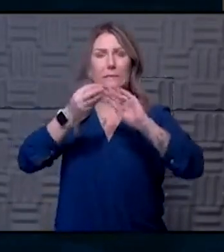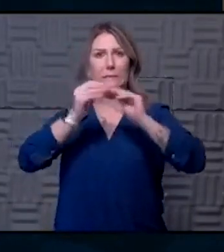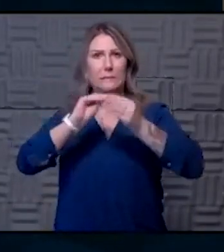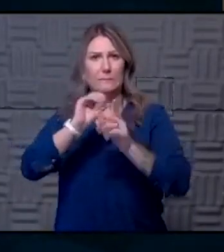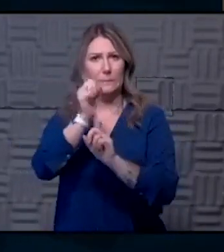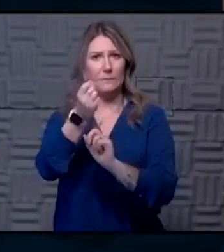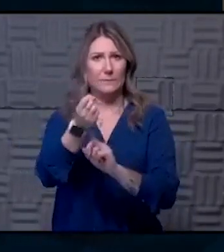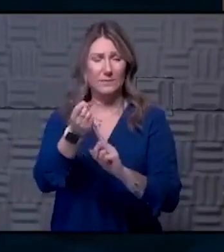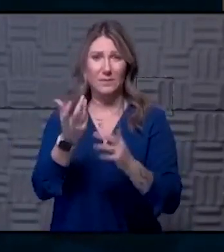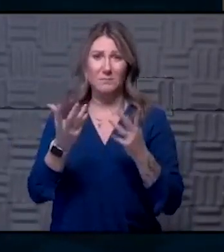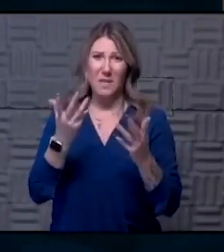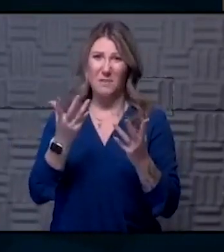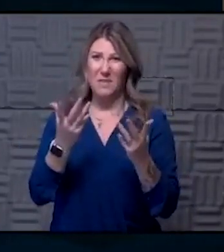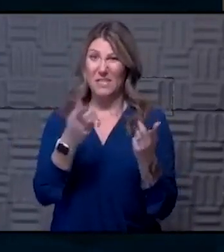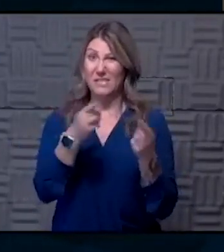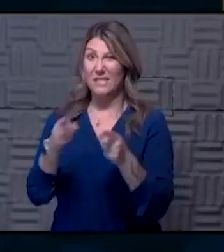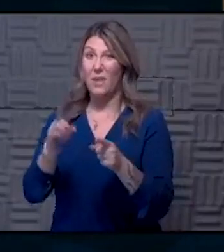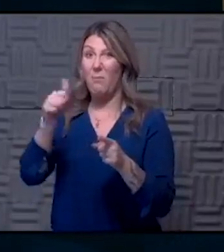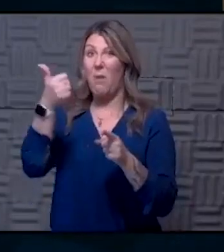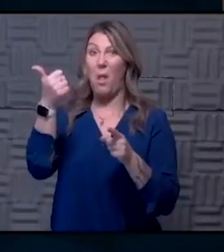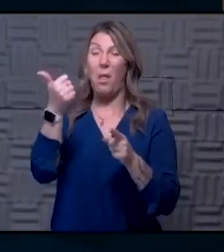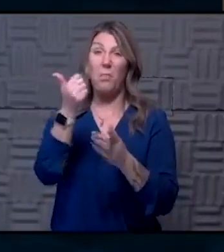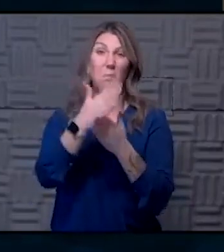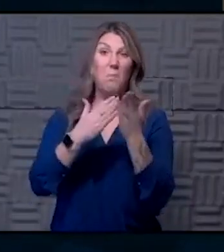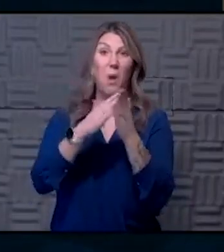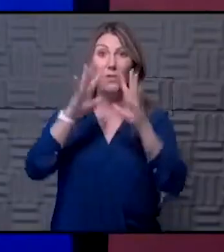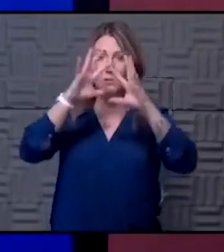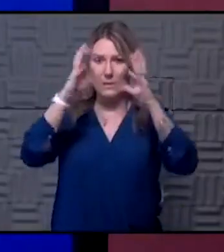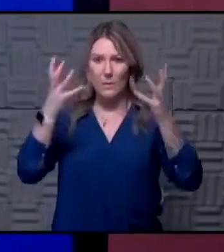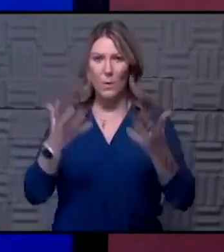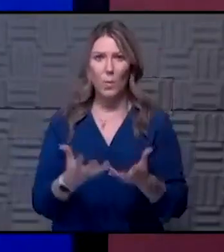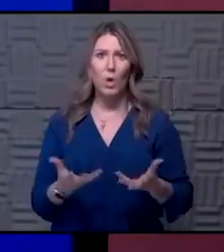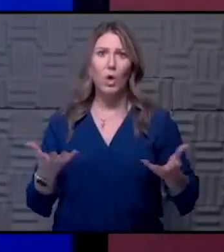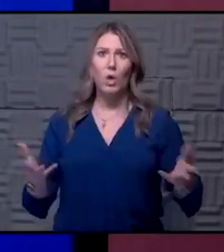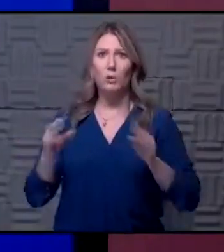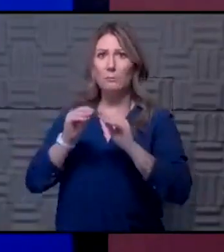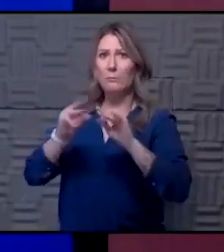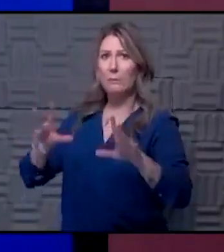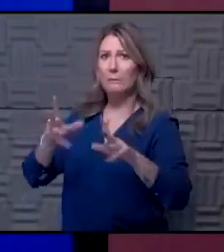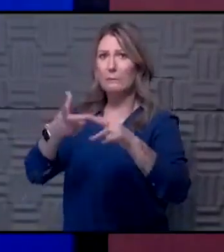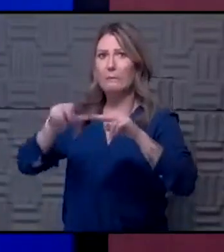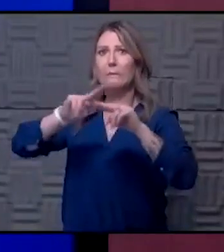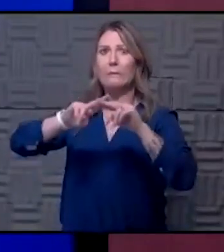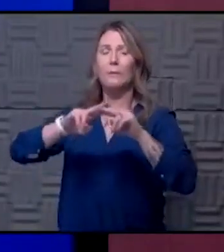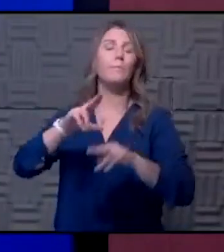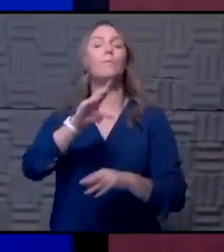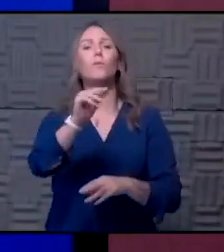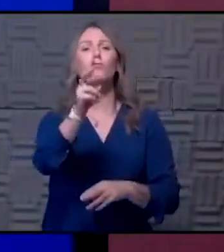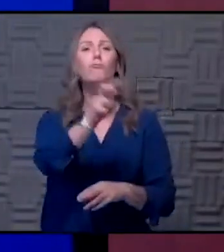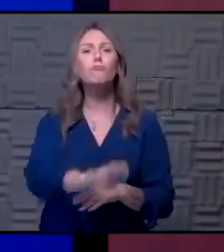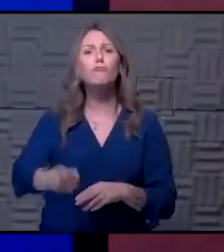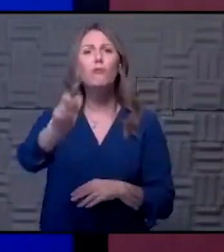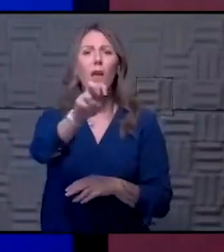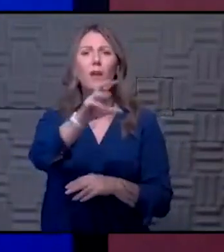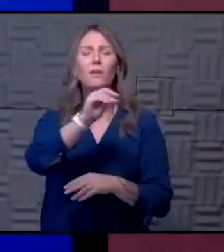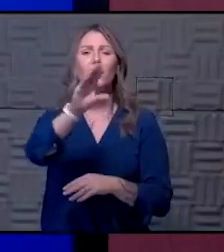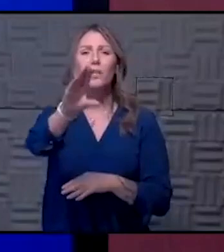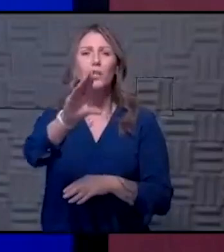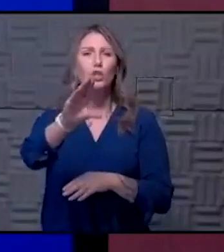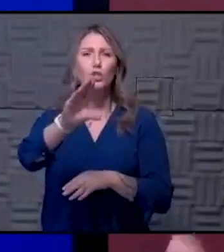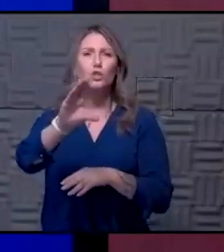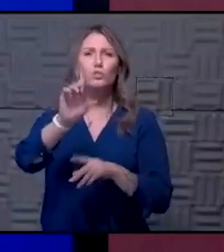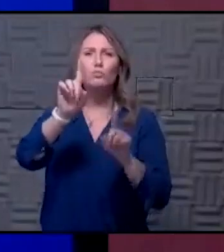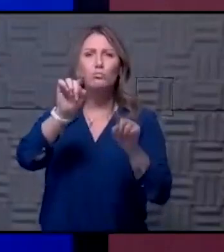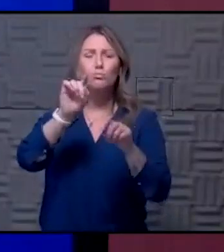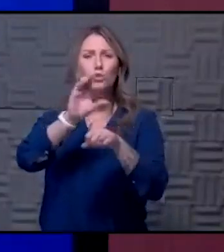that perhaps has happened in other parts of the world. Right, I think that's right. Mark, you're traveling and your team goes to a number of different churches. Are you going